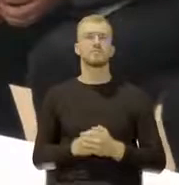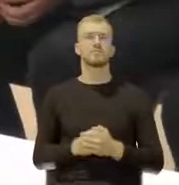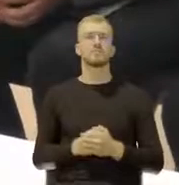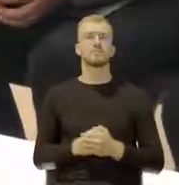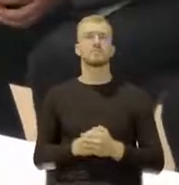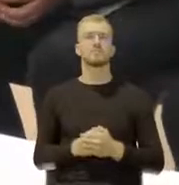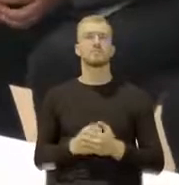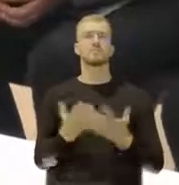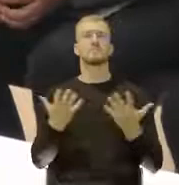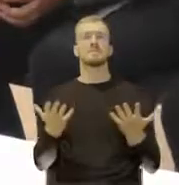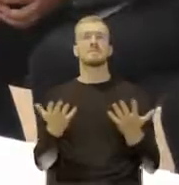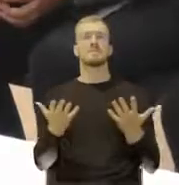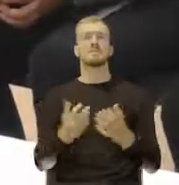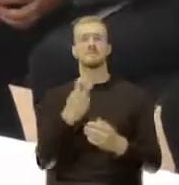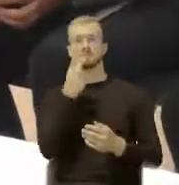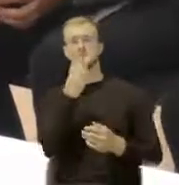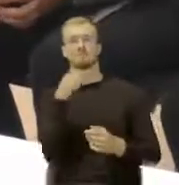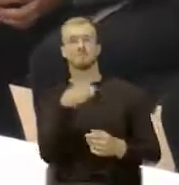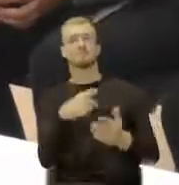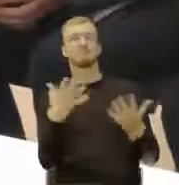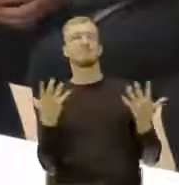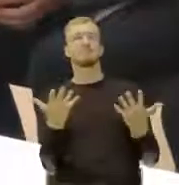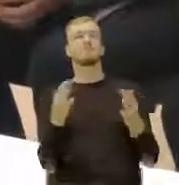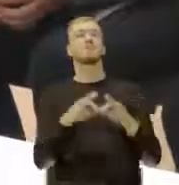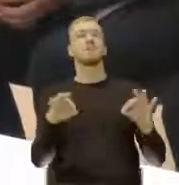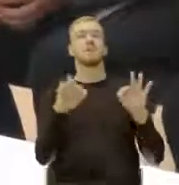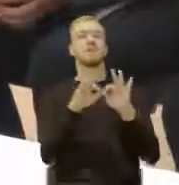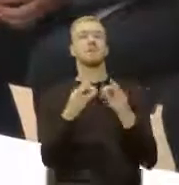I would like to make the link with public transport. Public transport